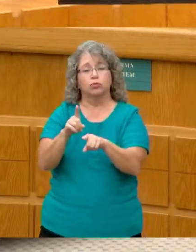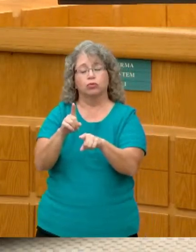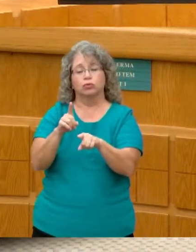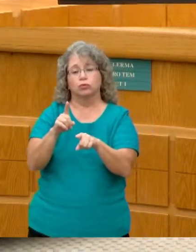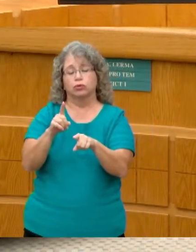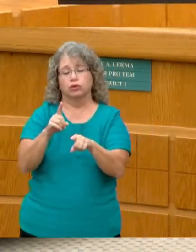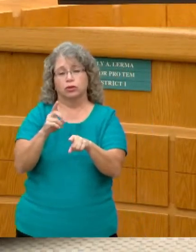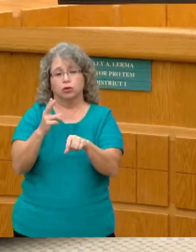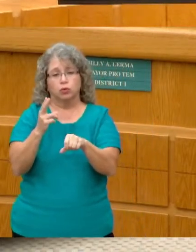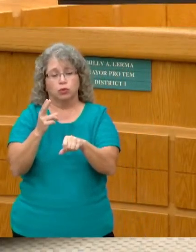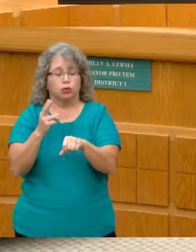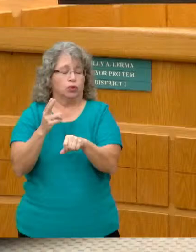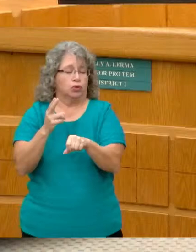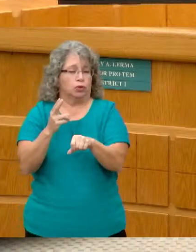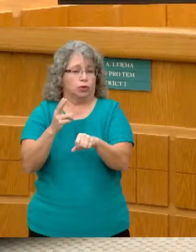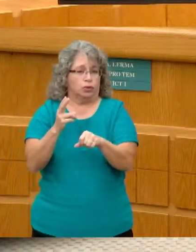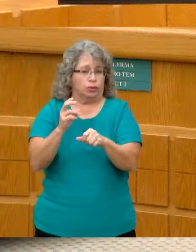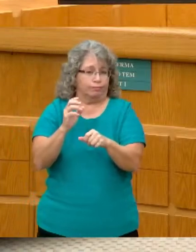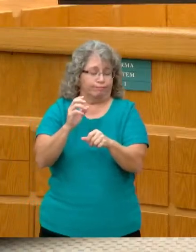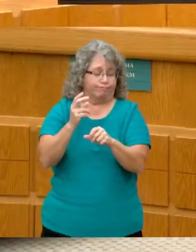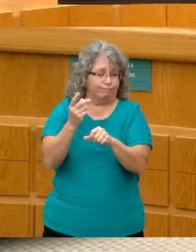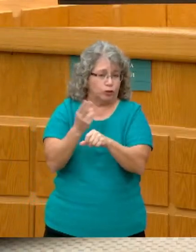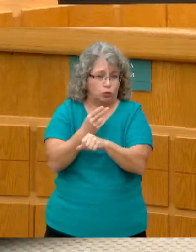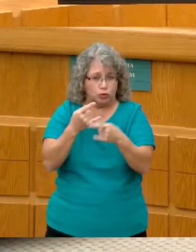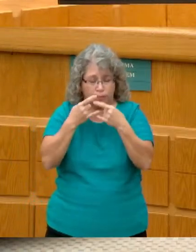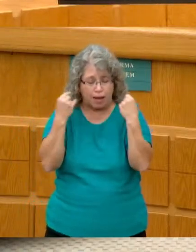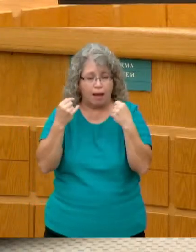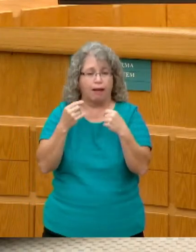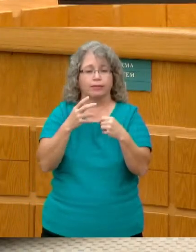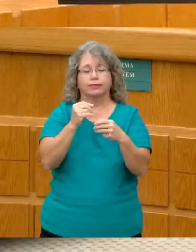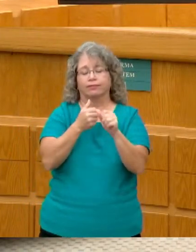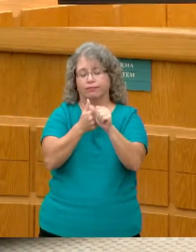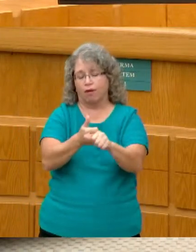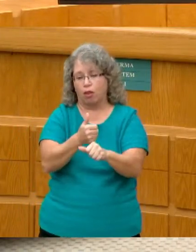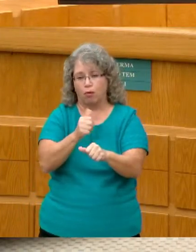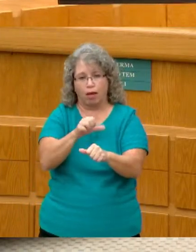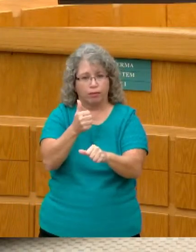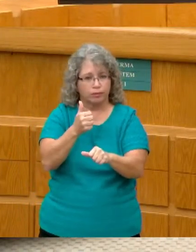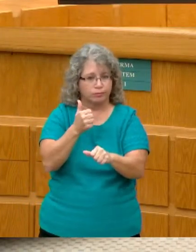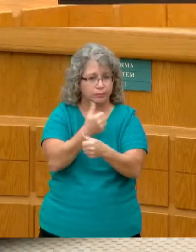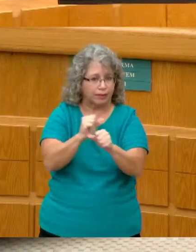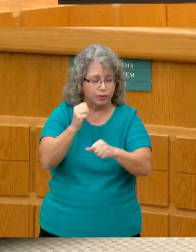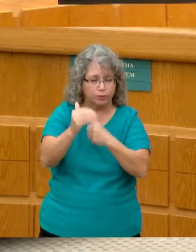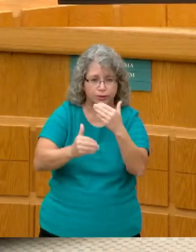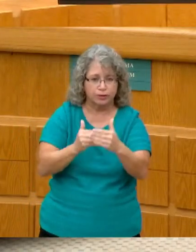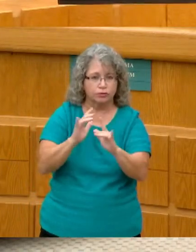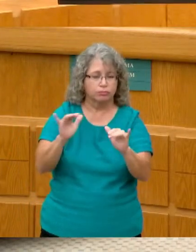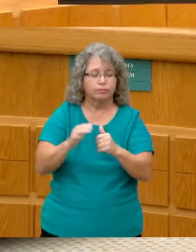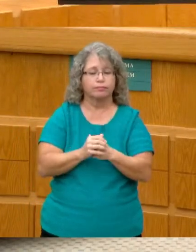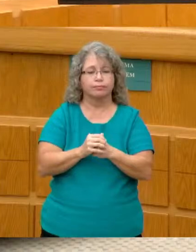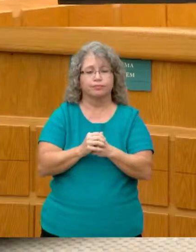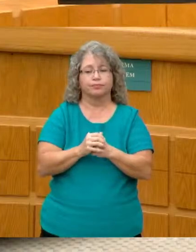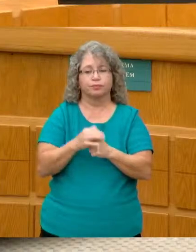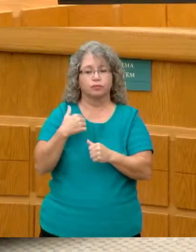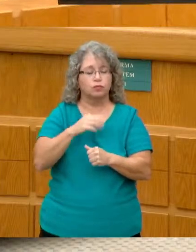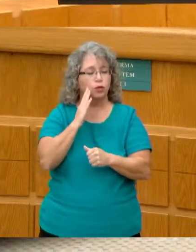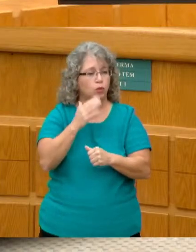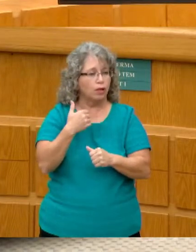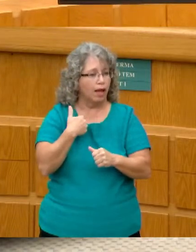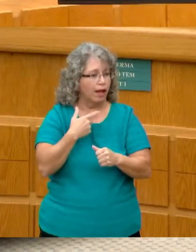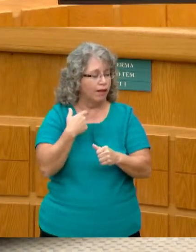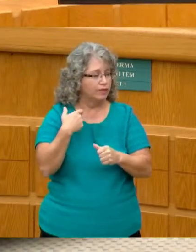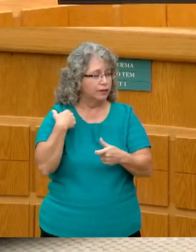have a brief translation by Gabby Morrow, then Louis Wilmot from our health district will have more COVID numbers and information regarding